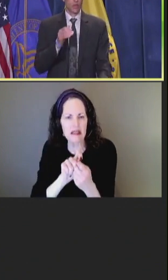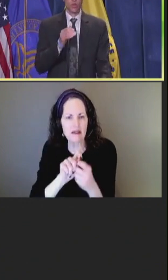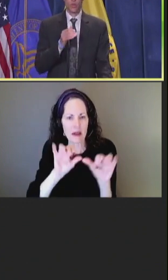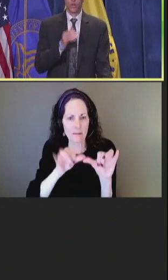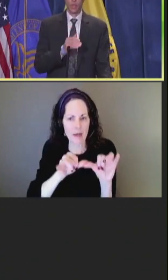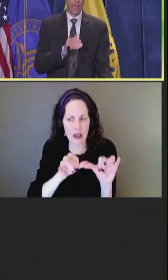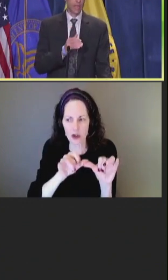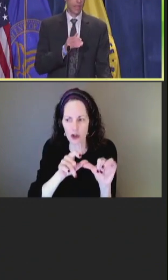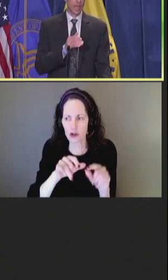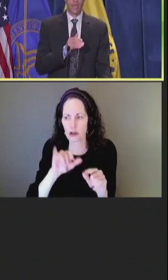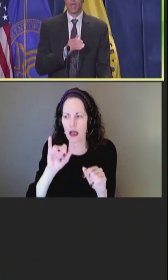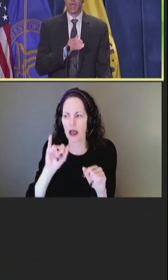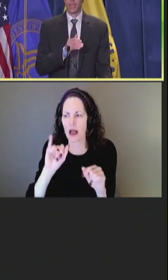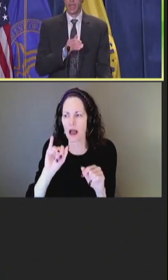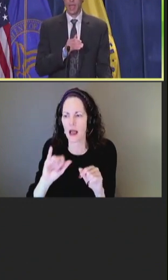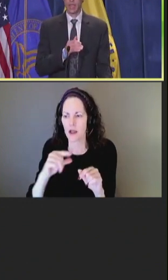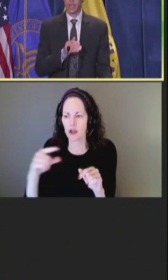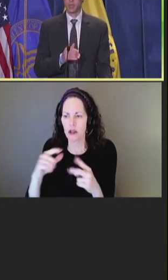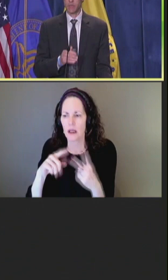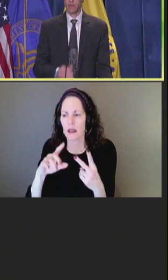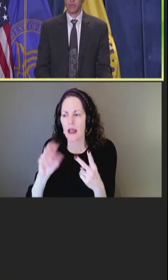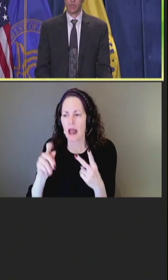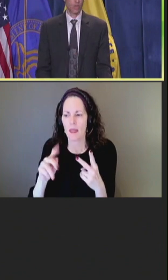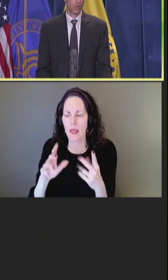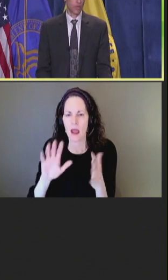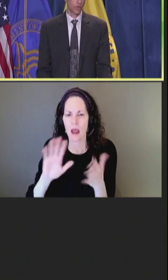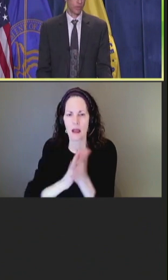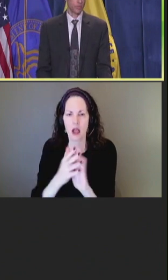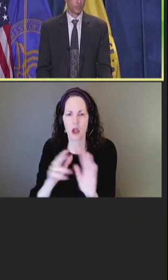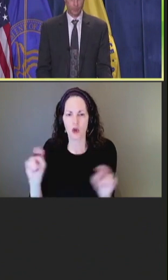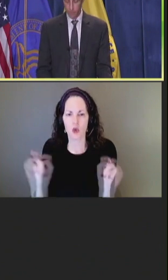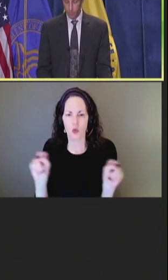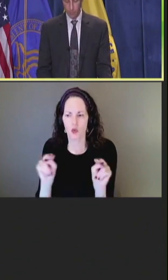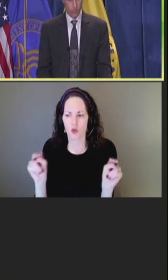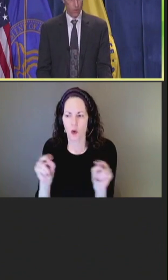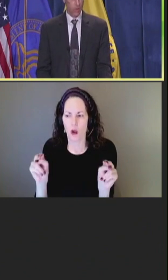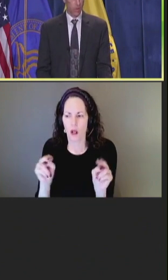then neutralizing antibody assay specific for SARS-CoV-2.